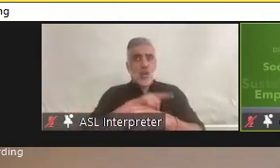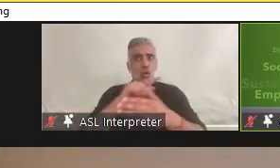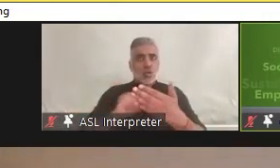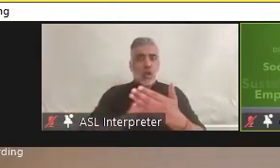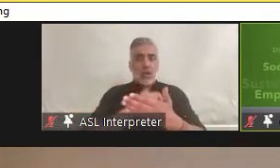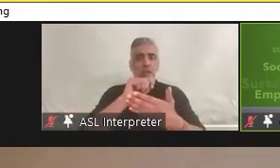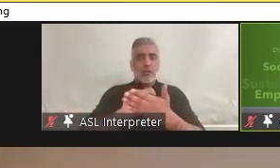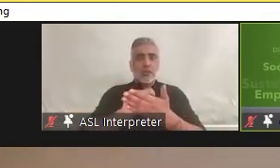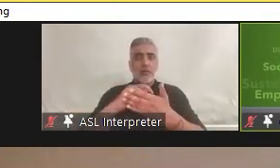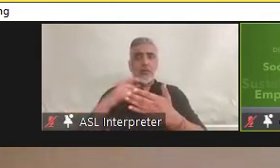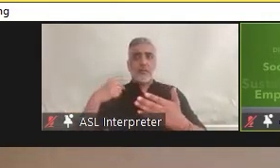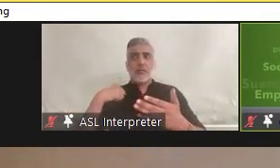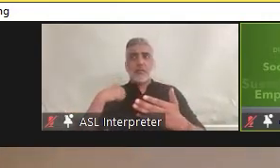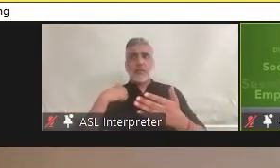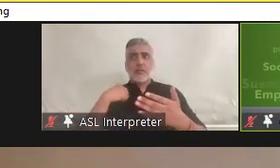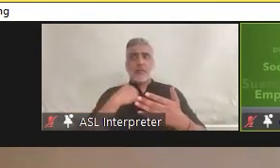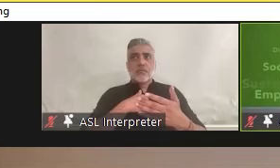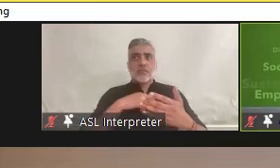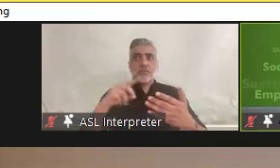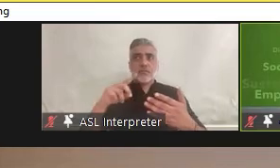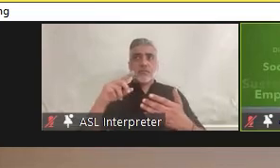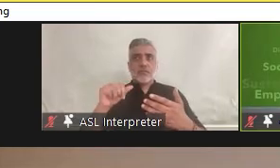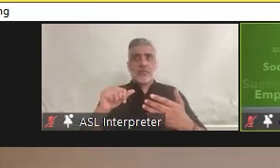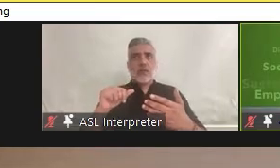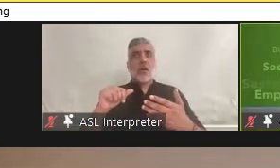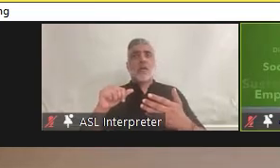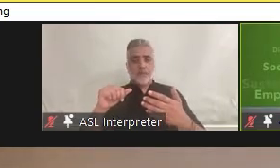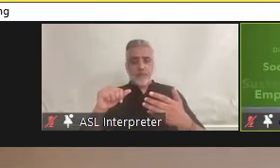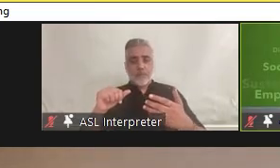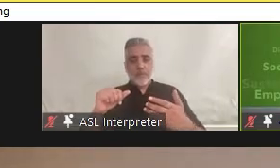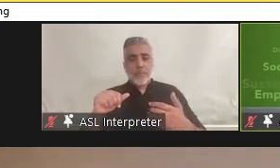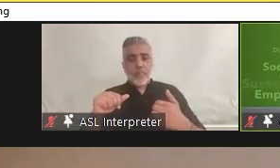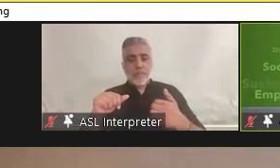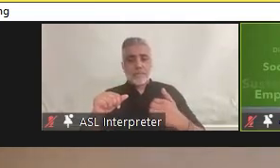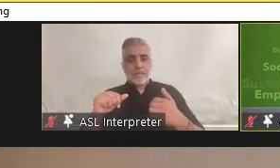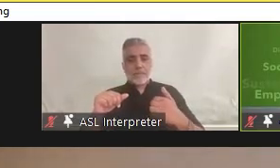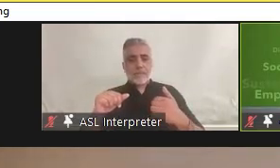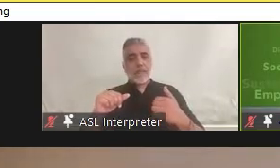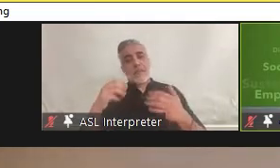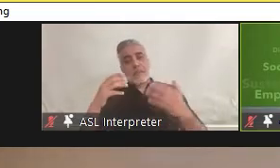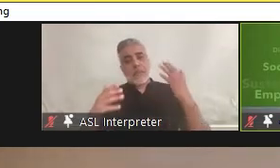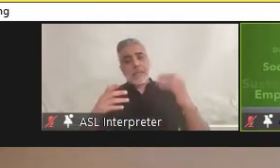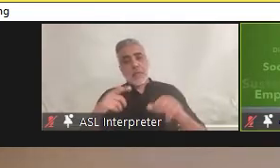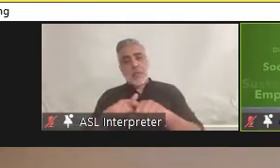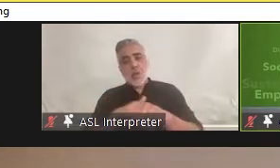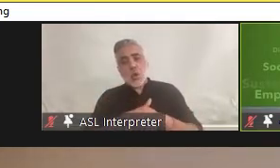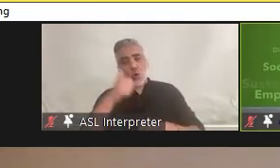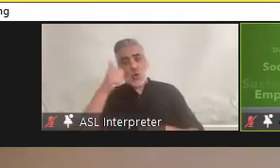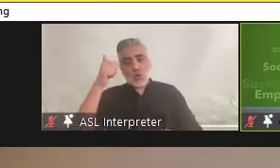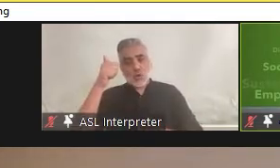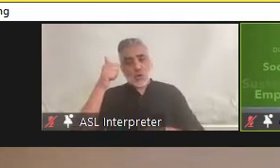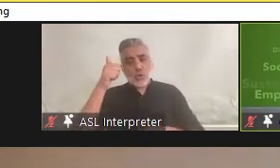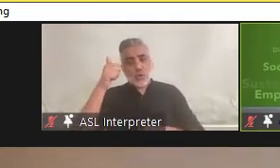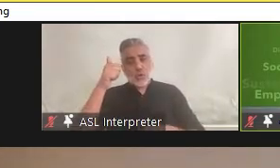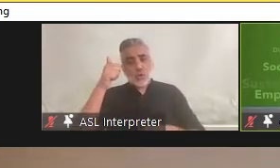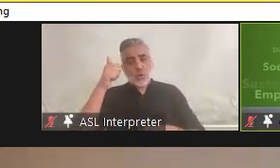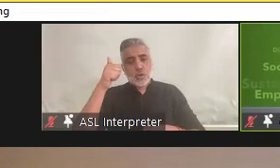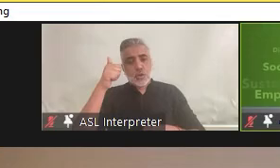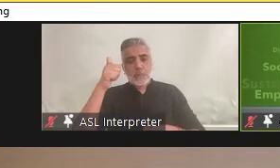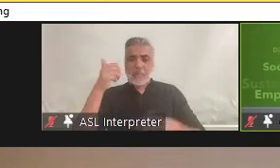disability divide has been a reality for decades, maybe longer, maybe centuries.